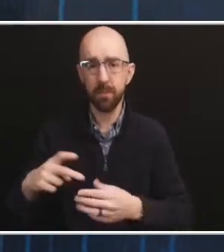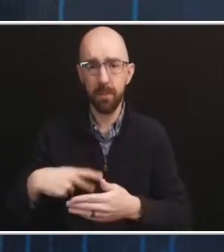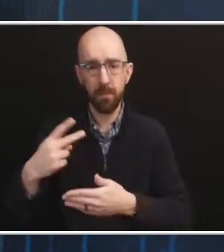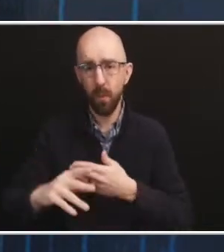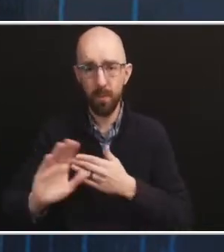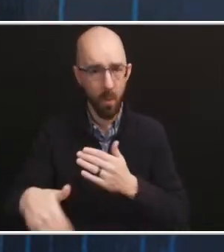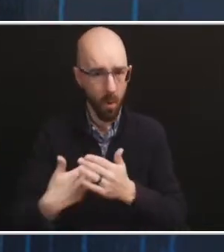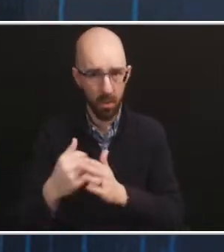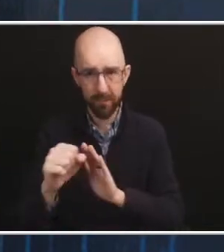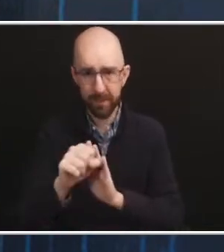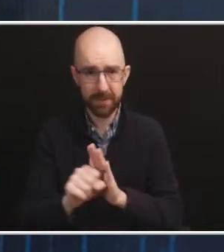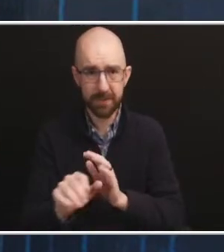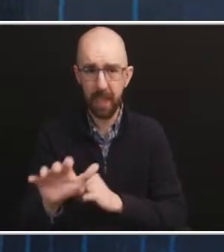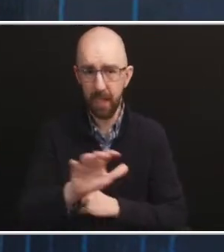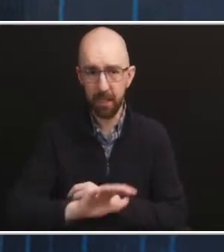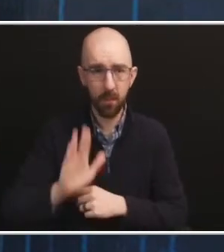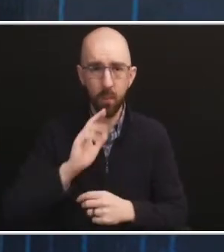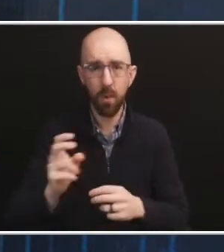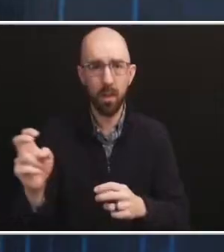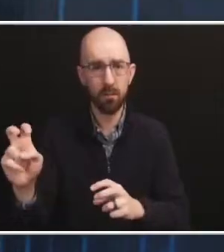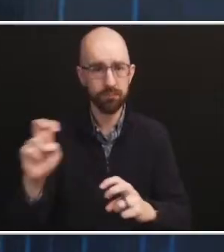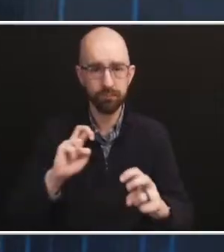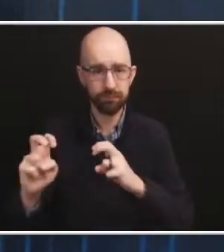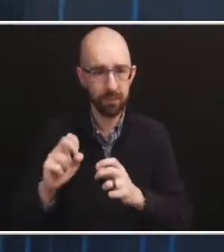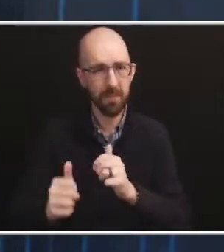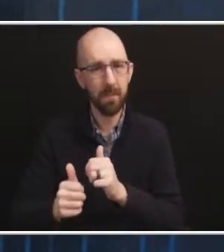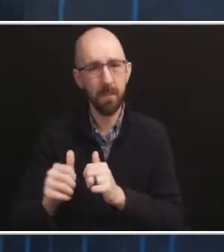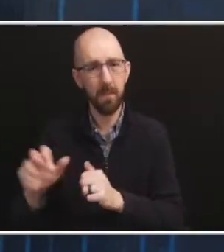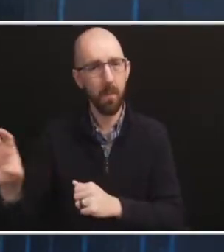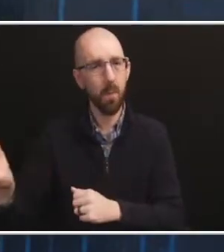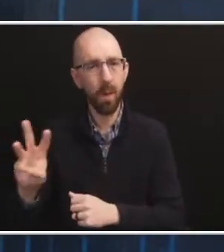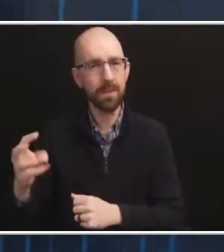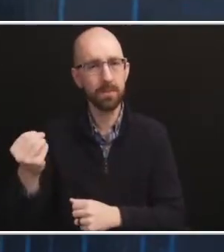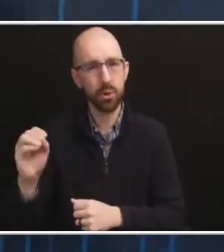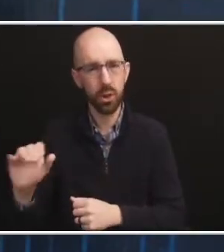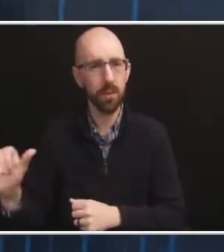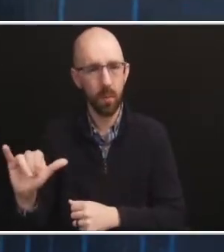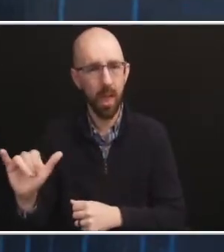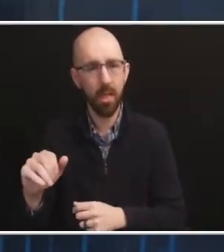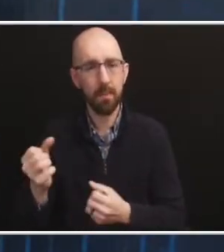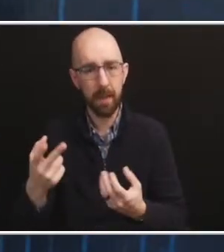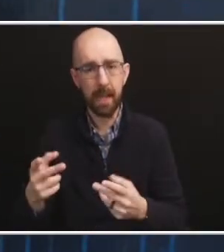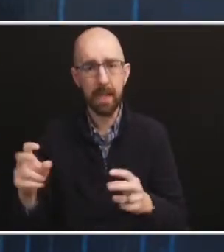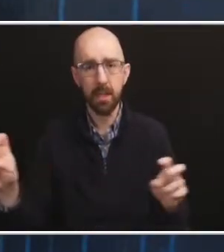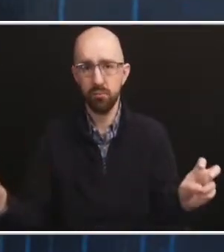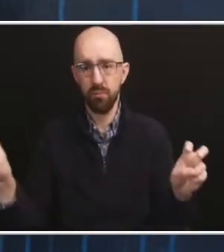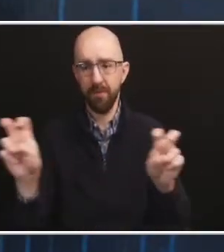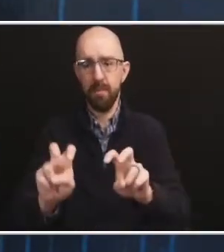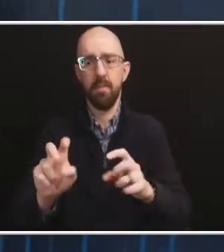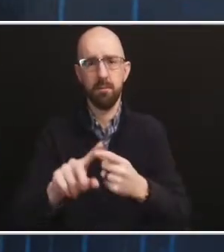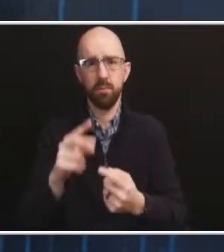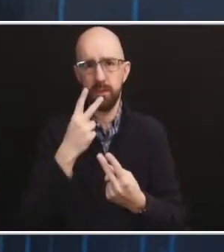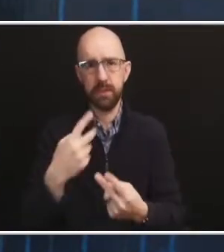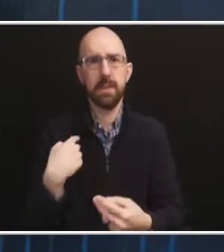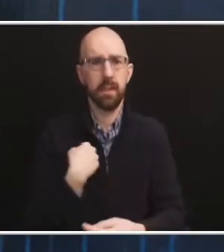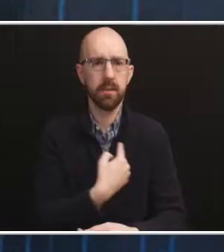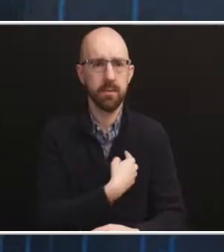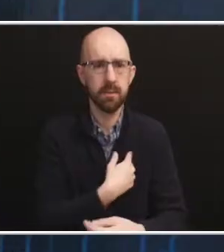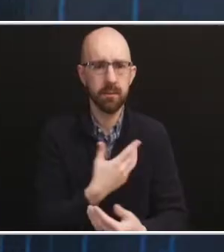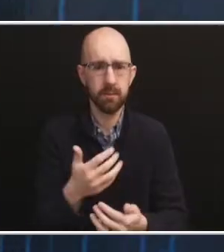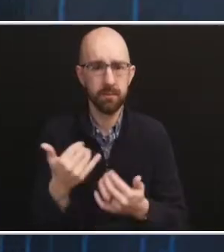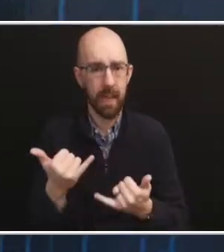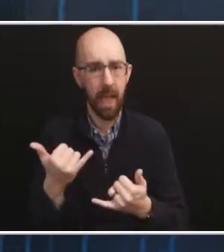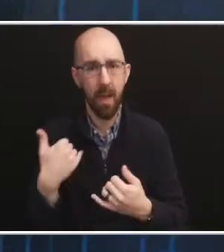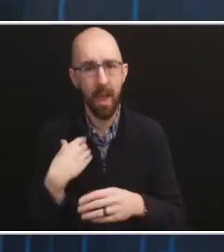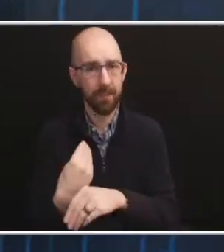the state and from western Missouri. So we do see a large patients travel to come see us. With the advent of telemedicine, that's really been